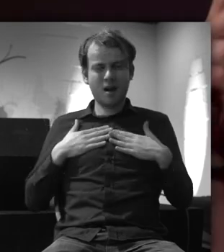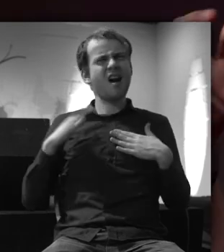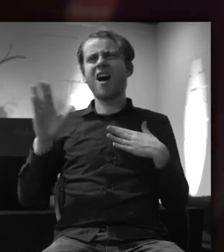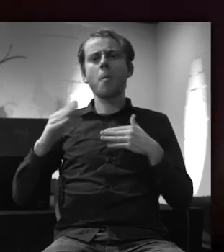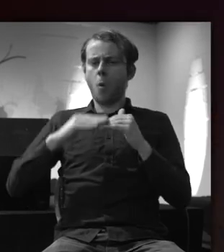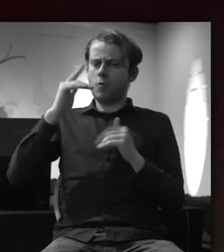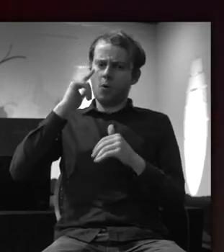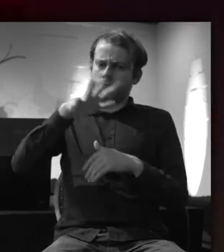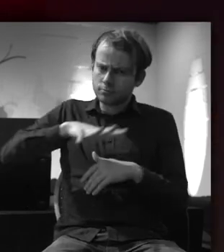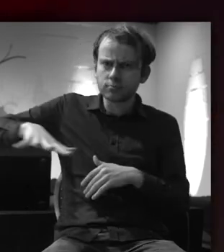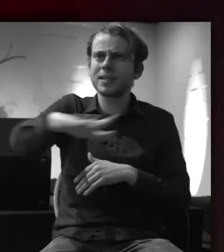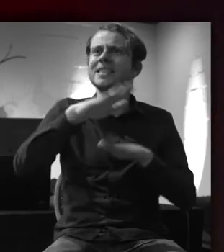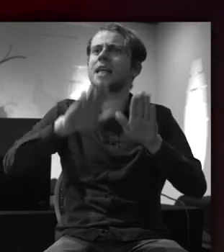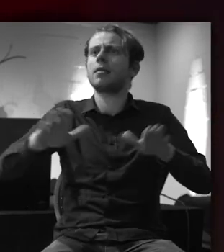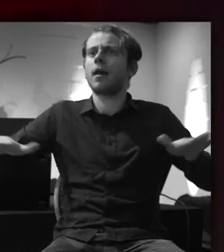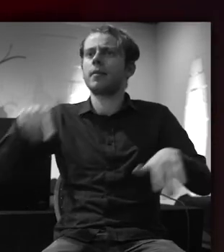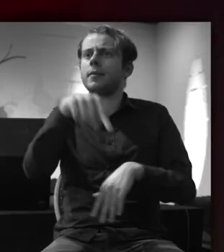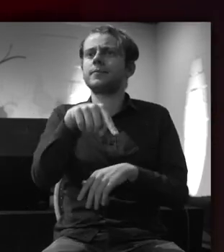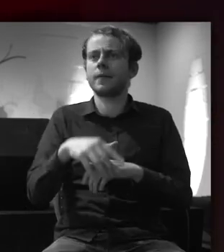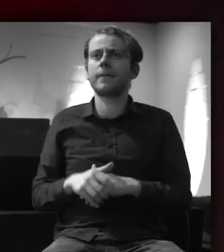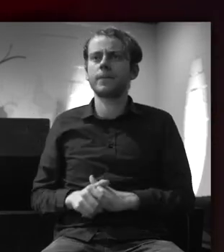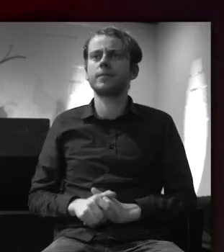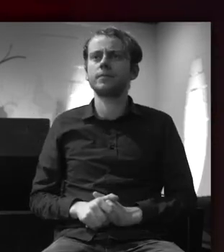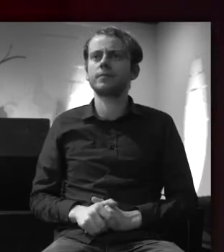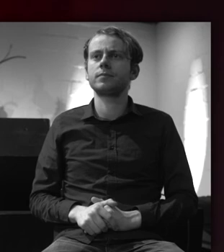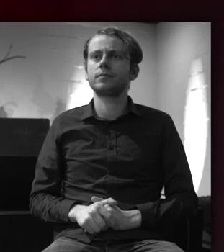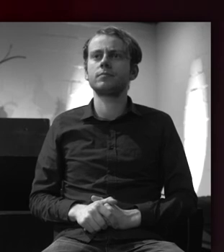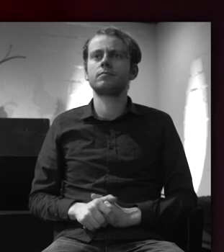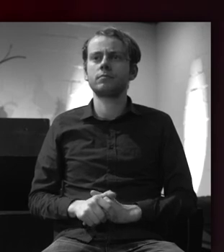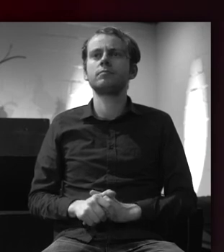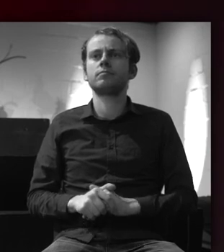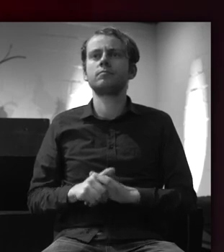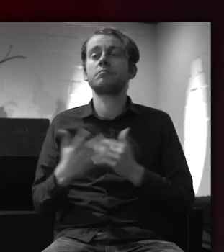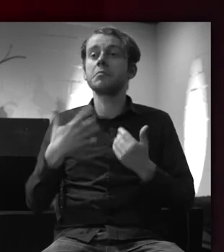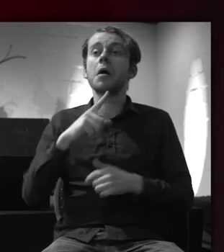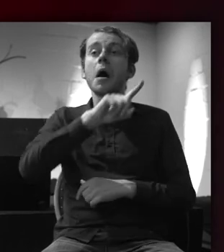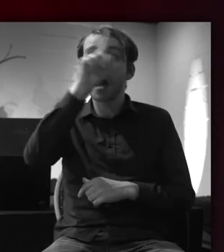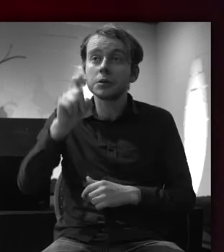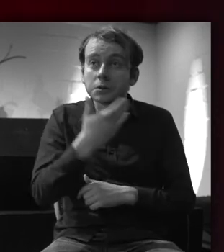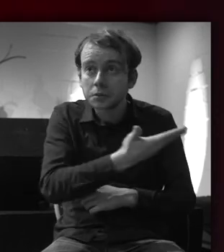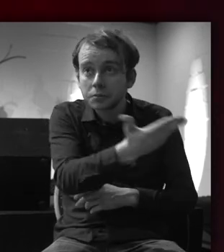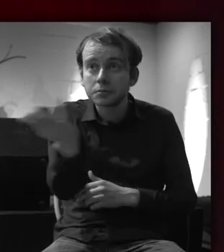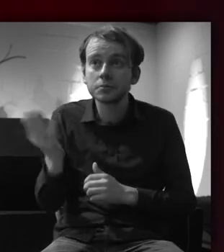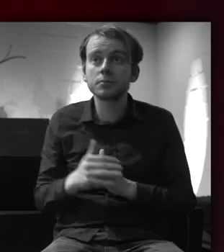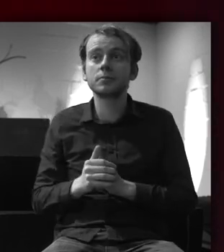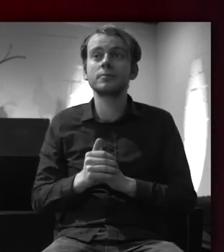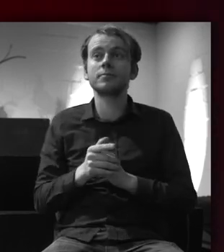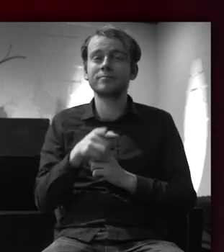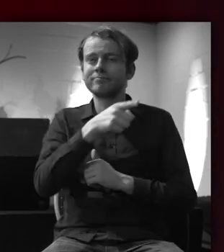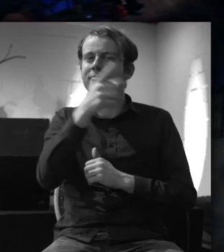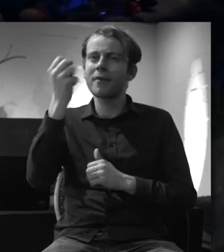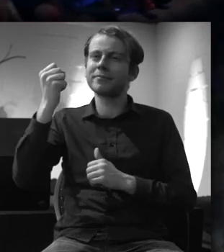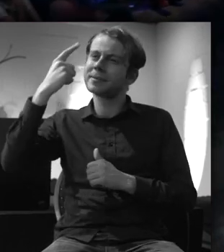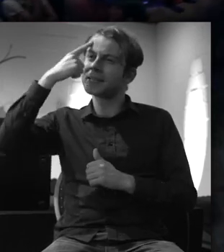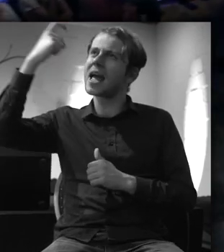now, everyone is already like having a dream that they want to achieve. So you need to ask yourself, are